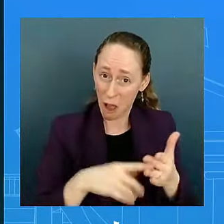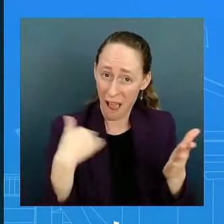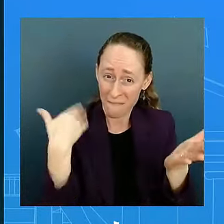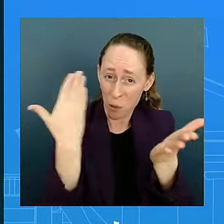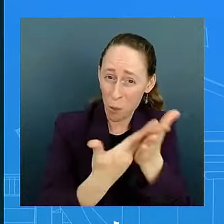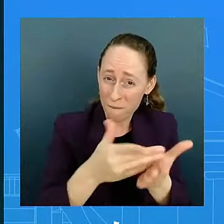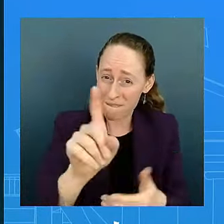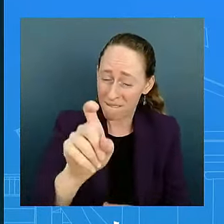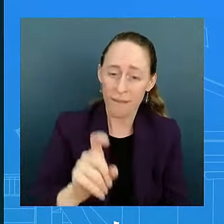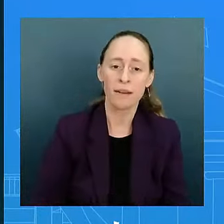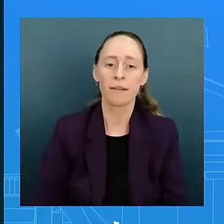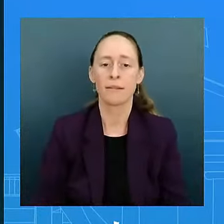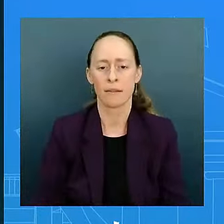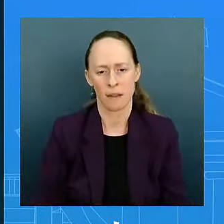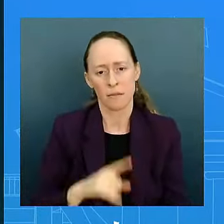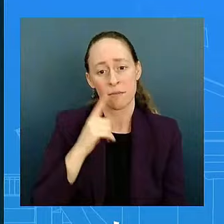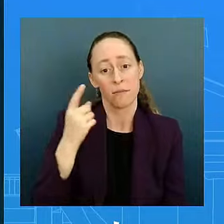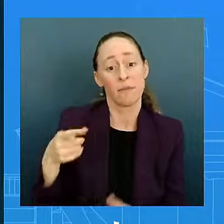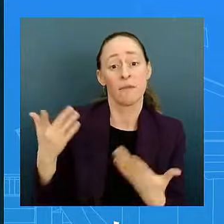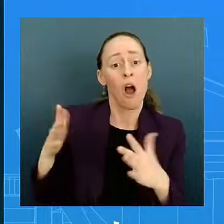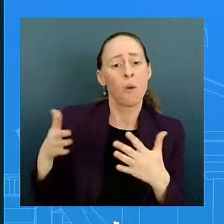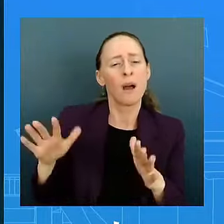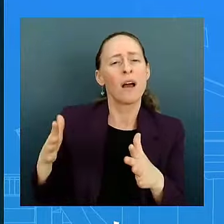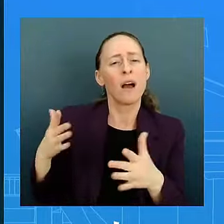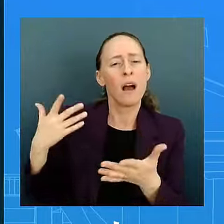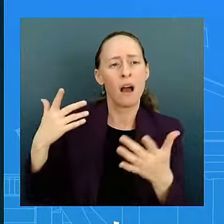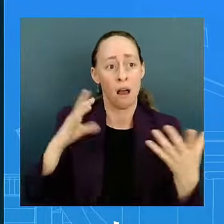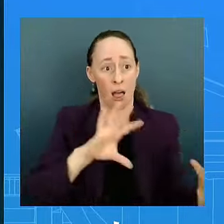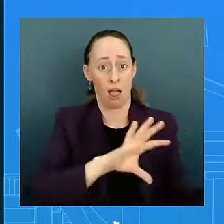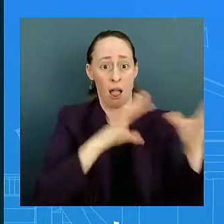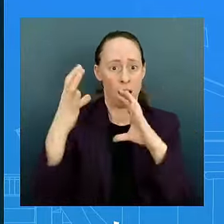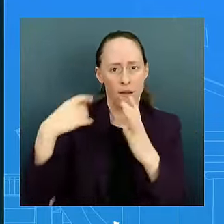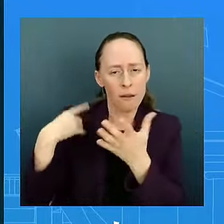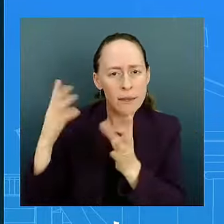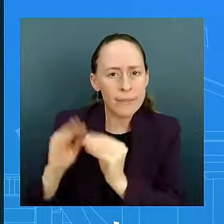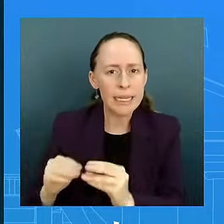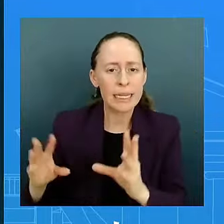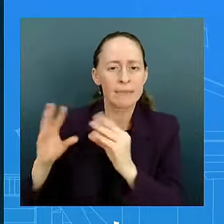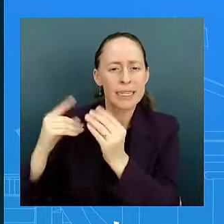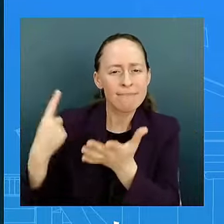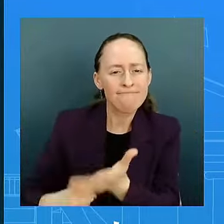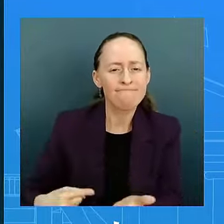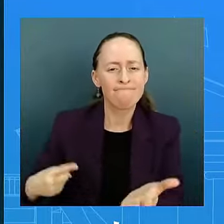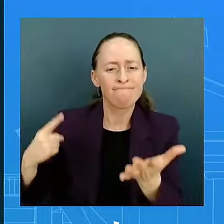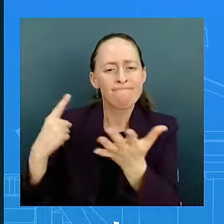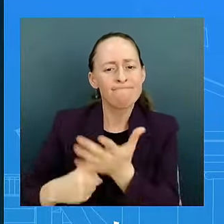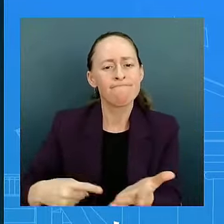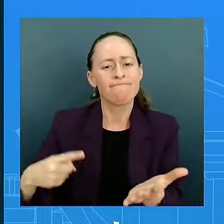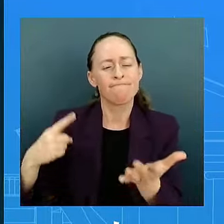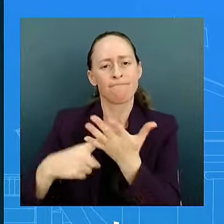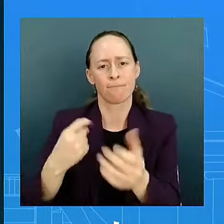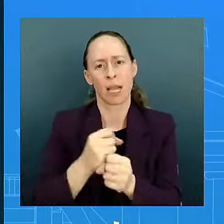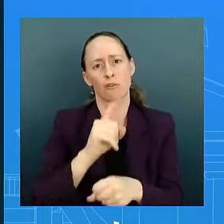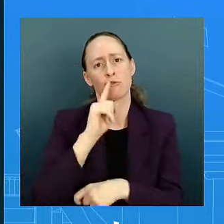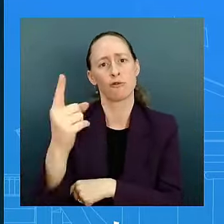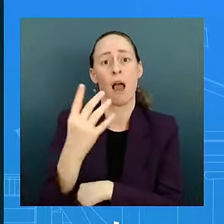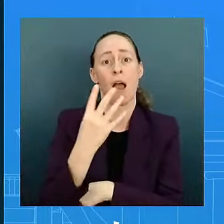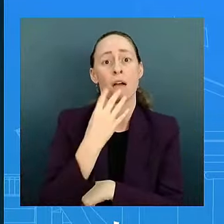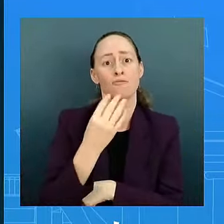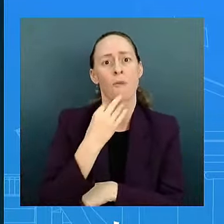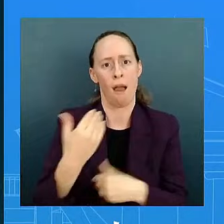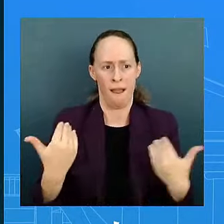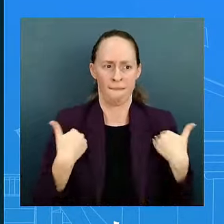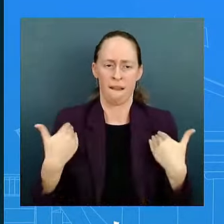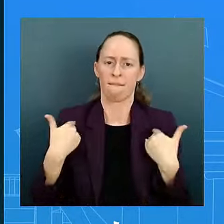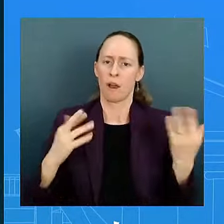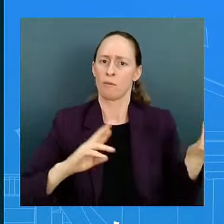since the beginning of this conflict, we have worked to make sure Israel has what it needs to defend itself, to elevate the suffering of the Palestinian people in Gaza